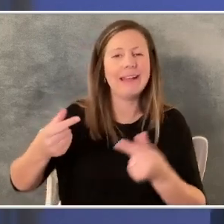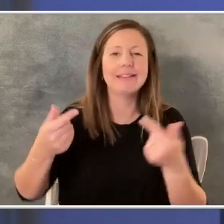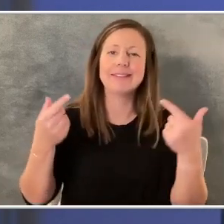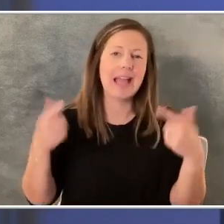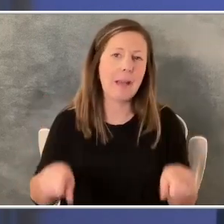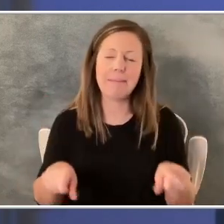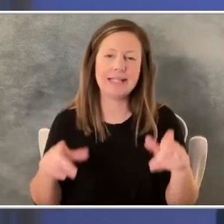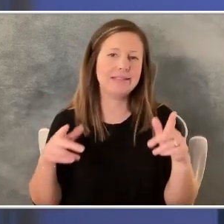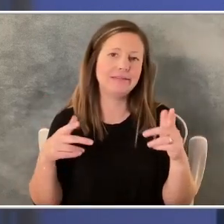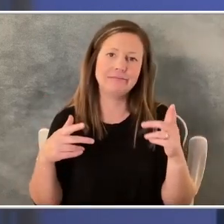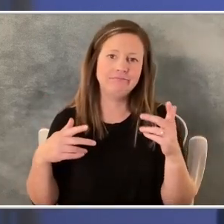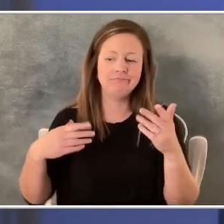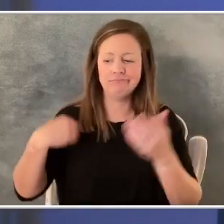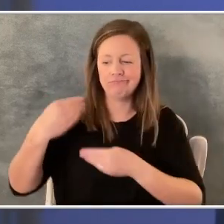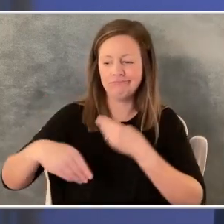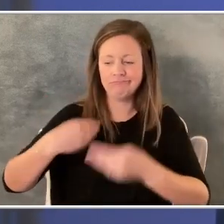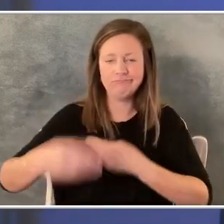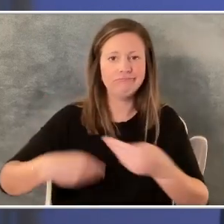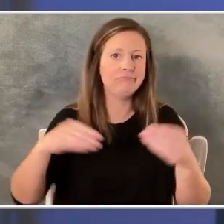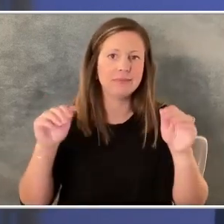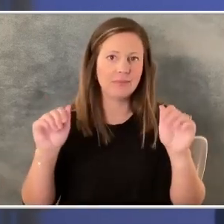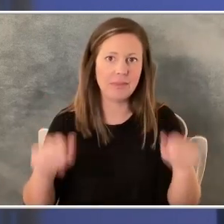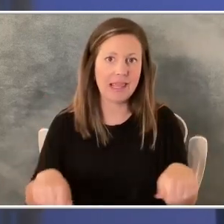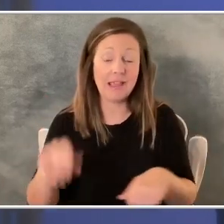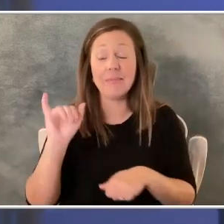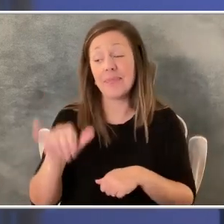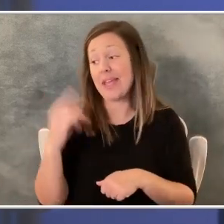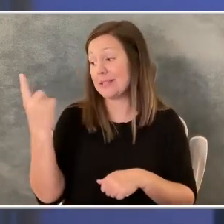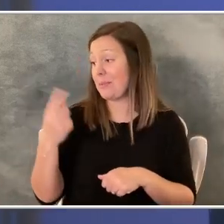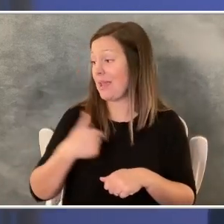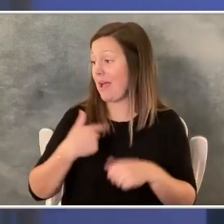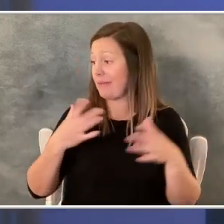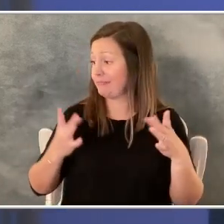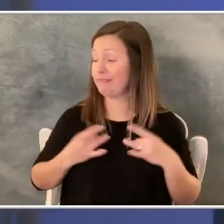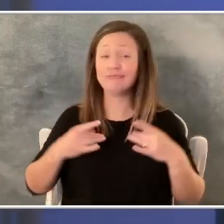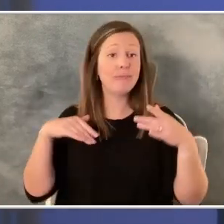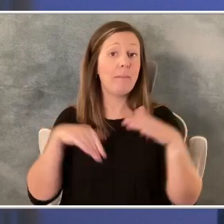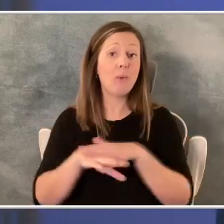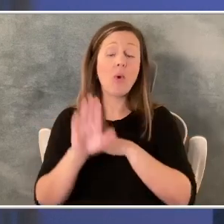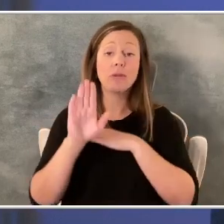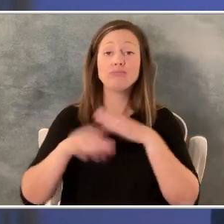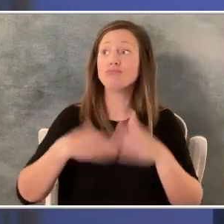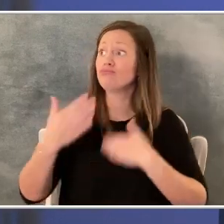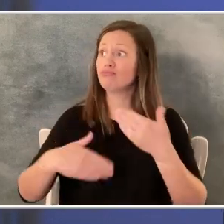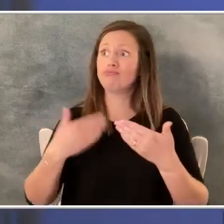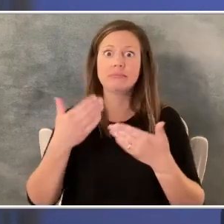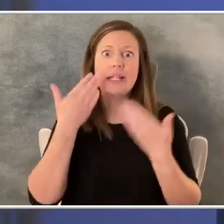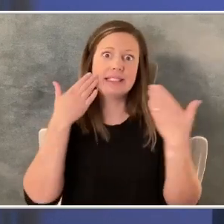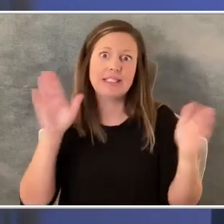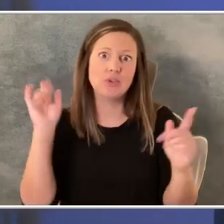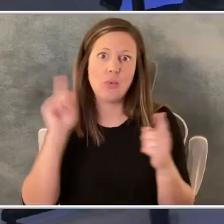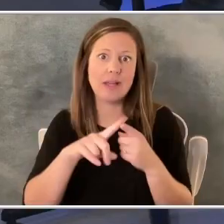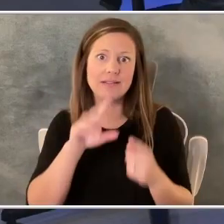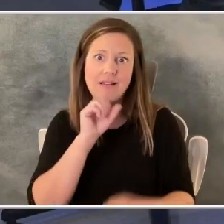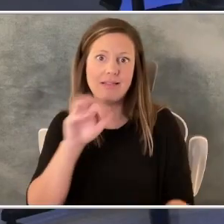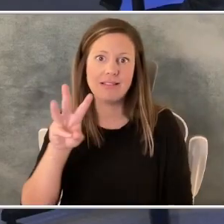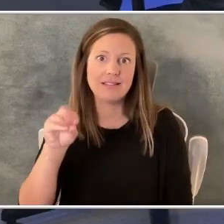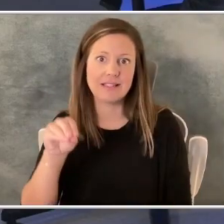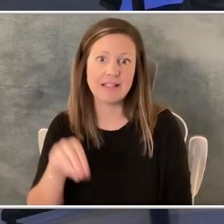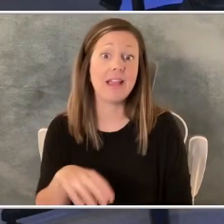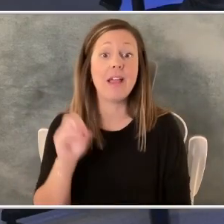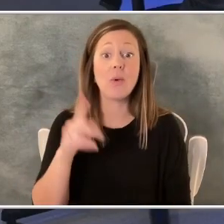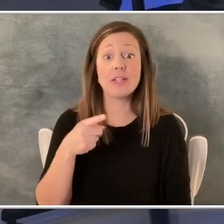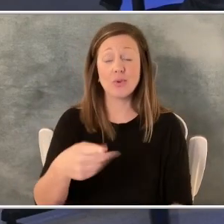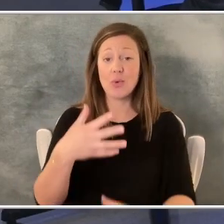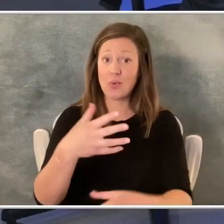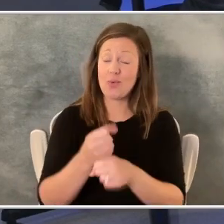be something that I was born with and never knew about until I was nearly 60 years old. So you get the CT scan and find out you